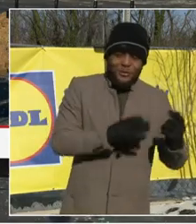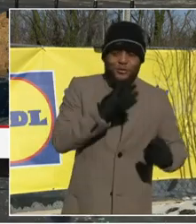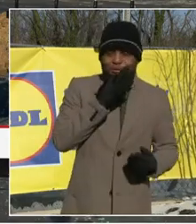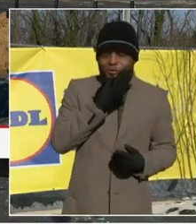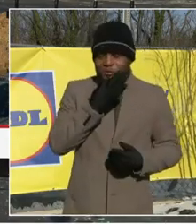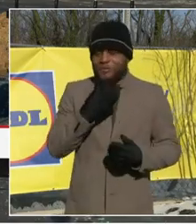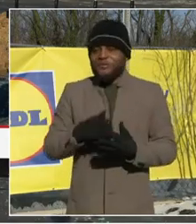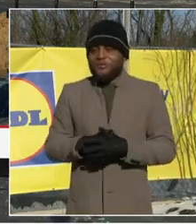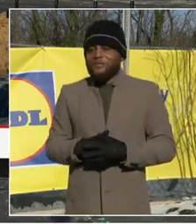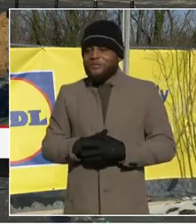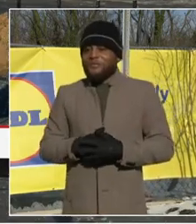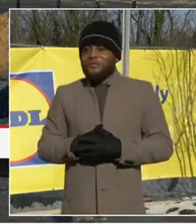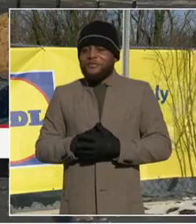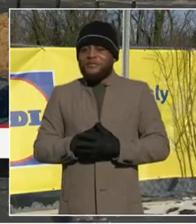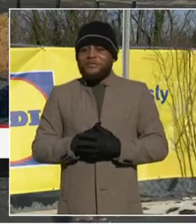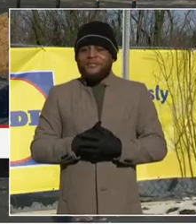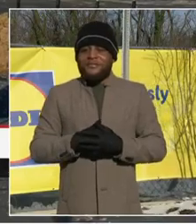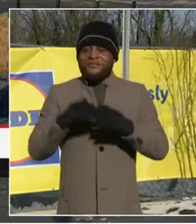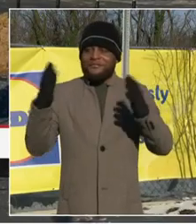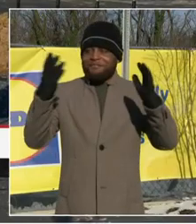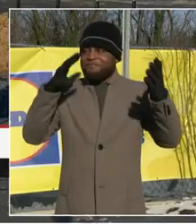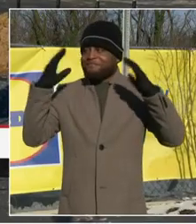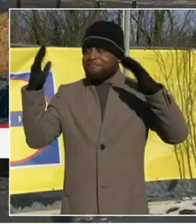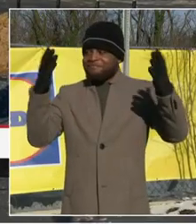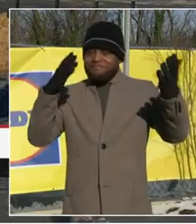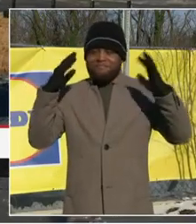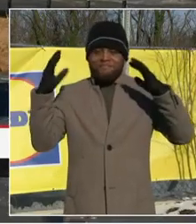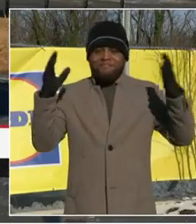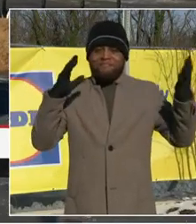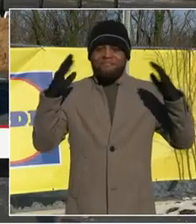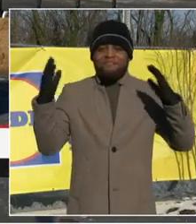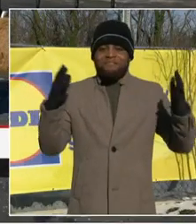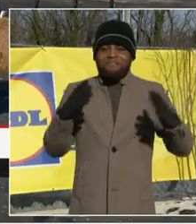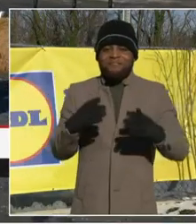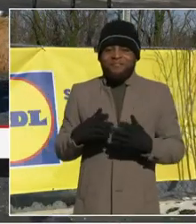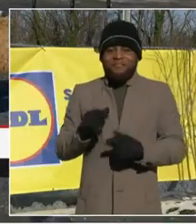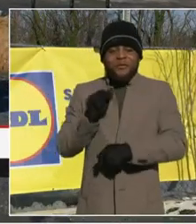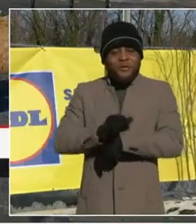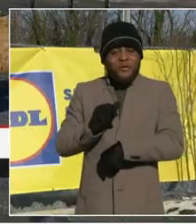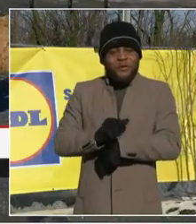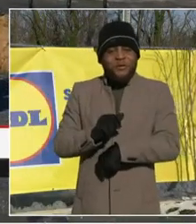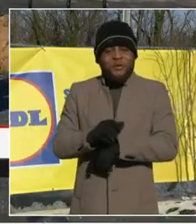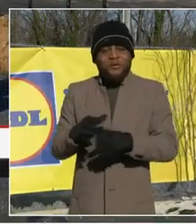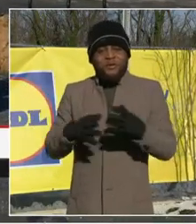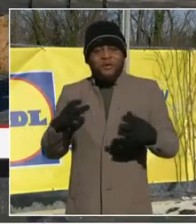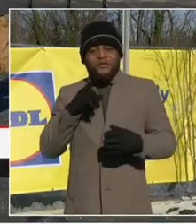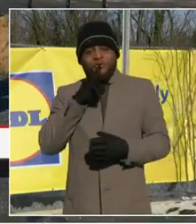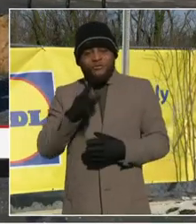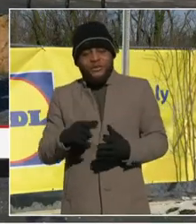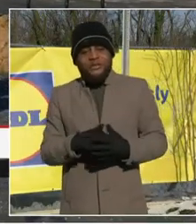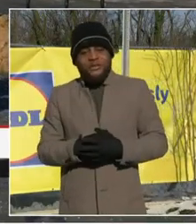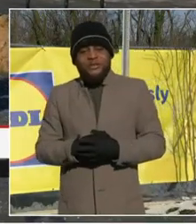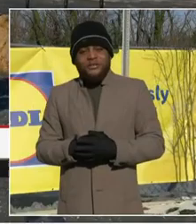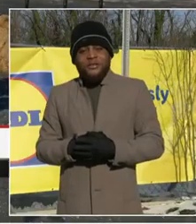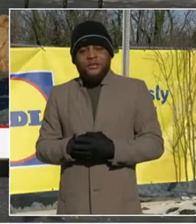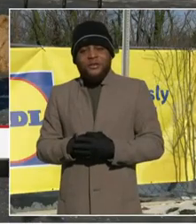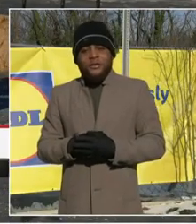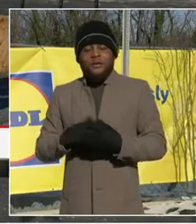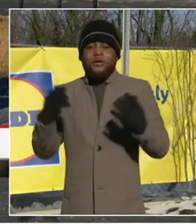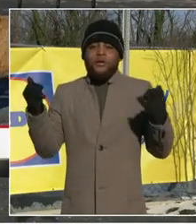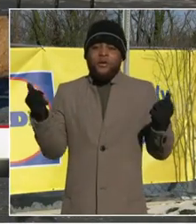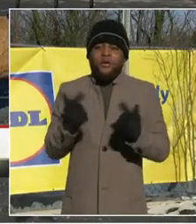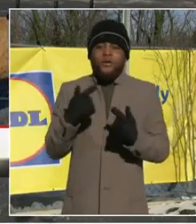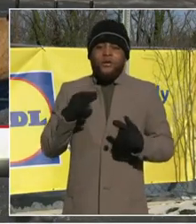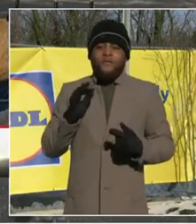give DemPed a big round of applause for working hard and really hustling. All of our team throughout